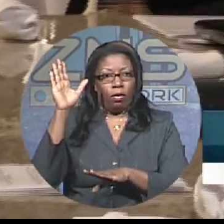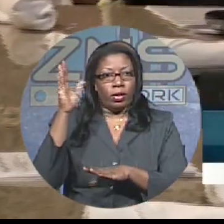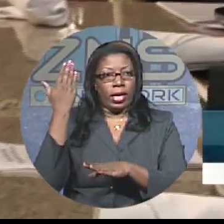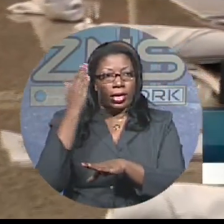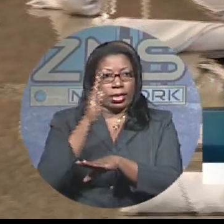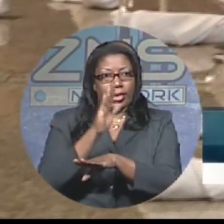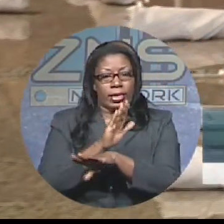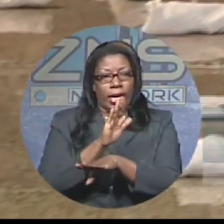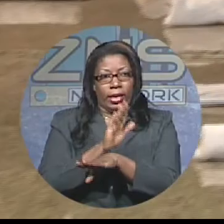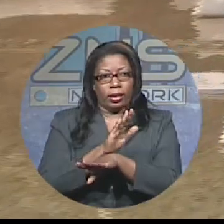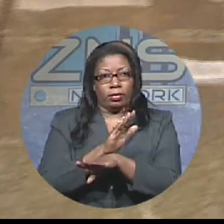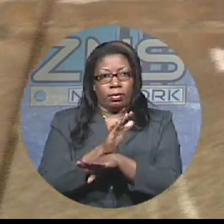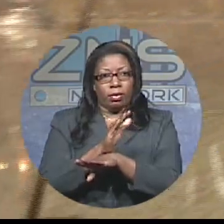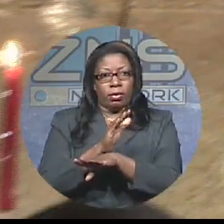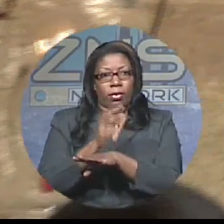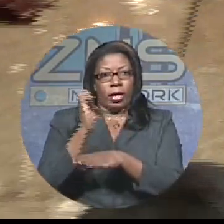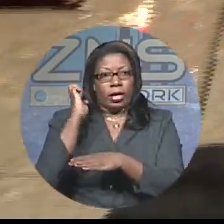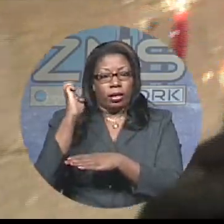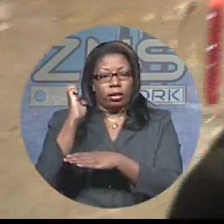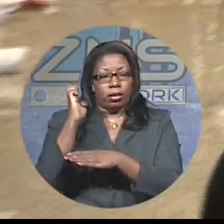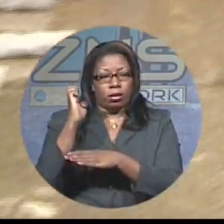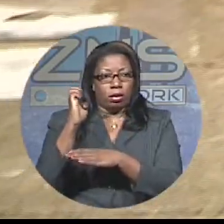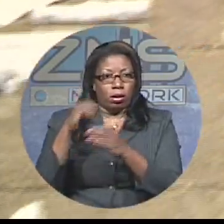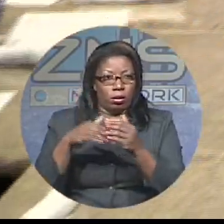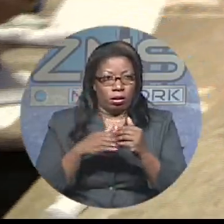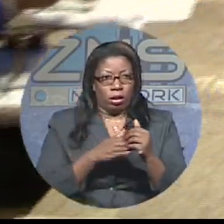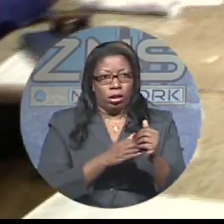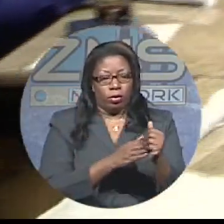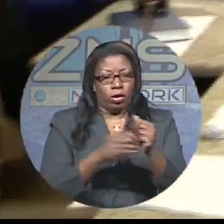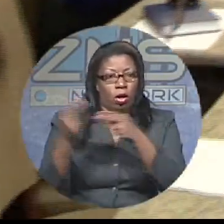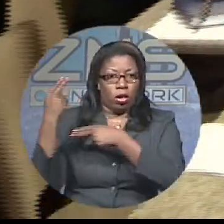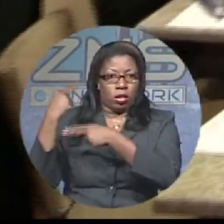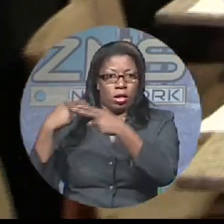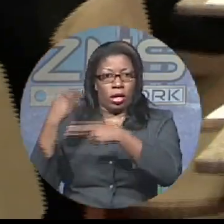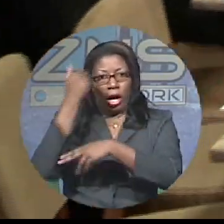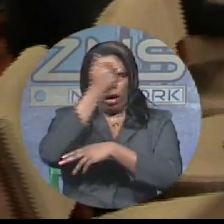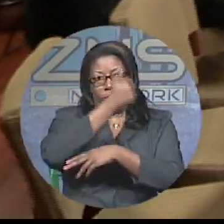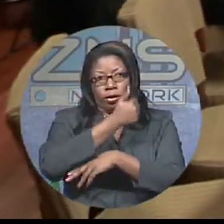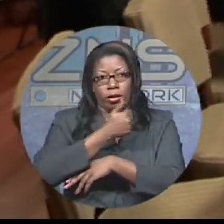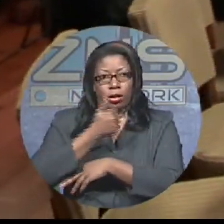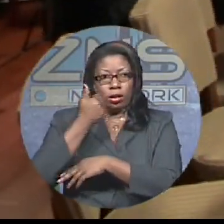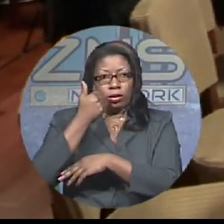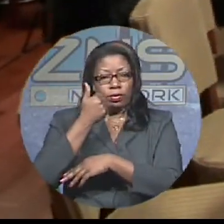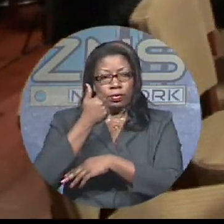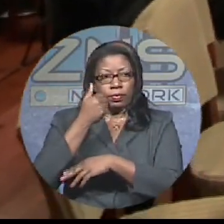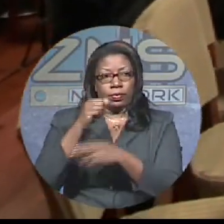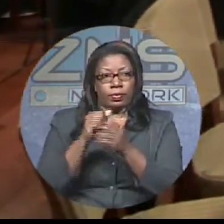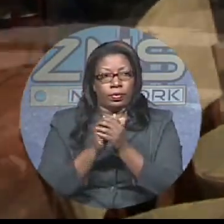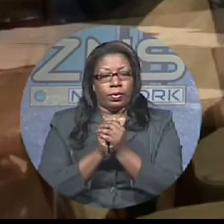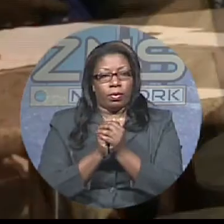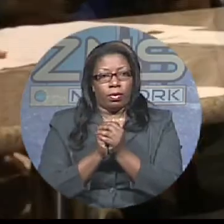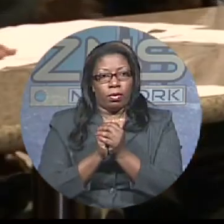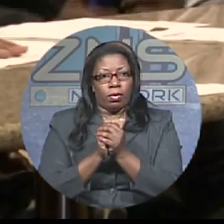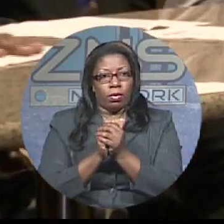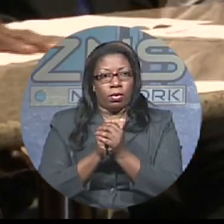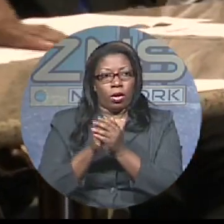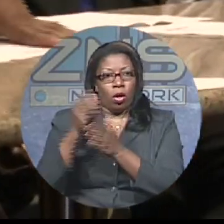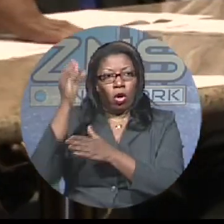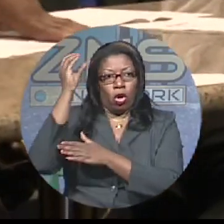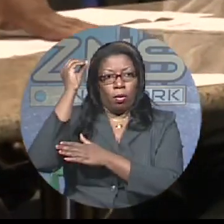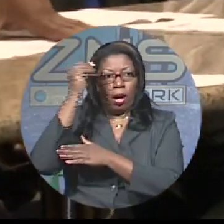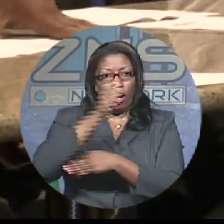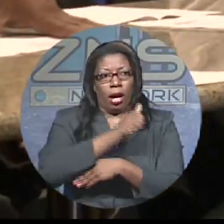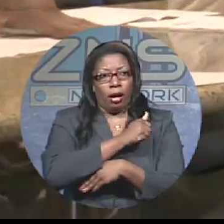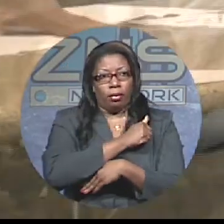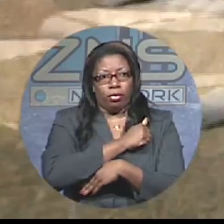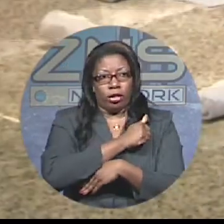The NPHC is the coordinating body for the 9 historical African-American fraternities and sororities. Omar Armbruster from